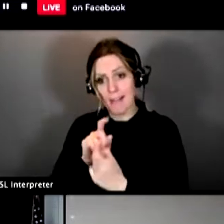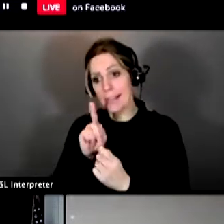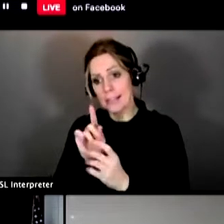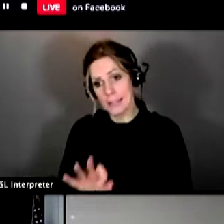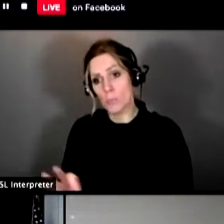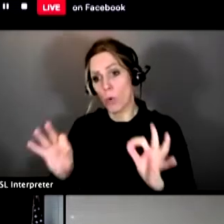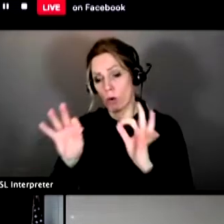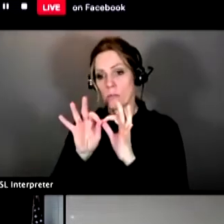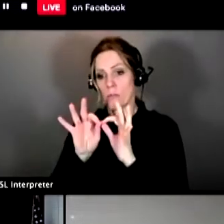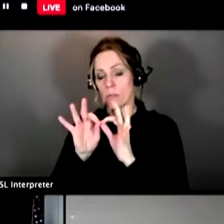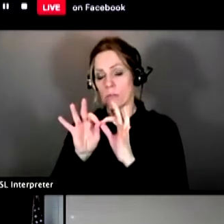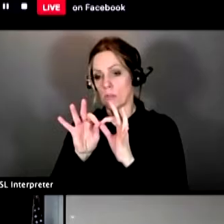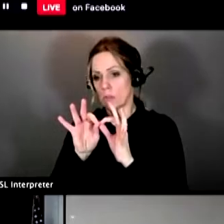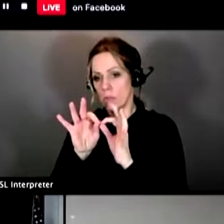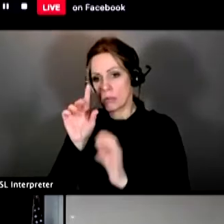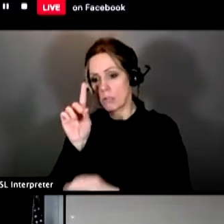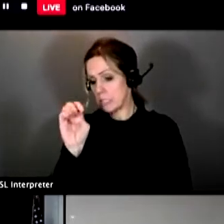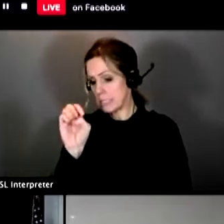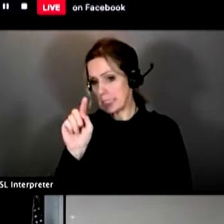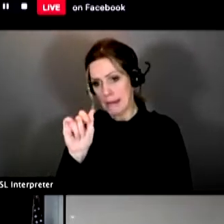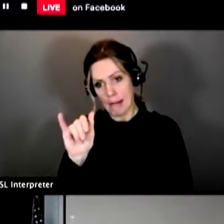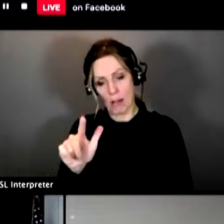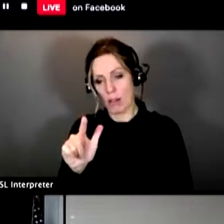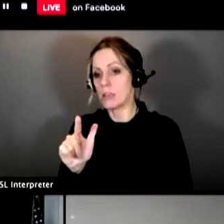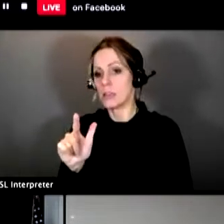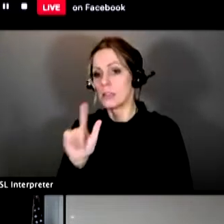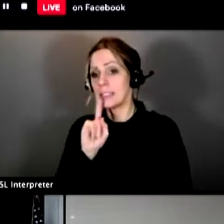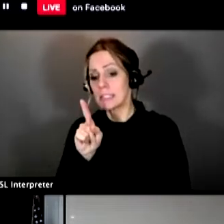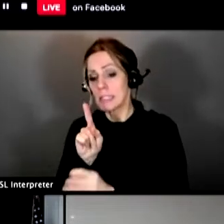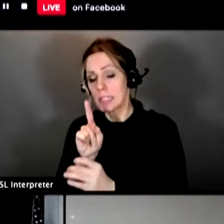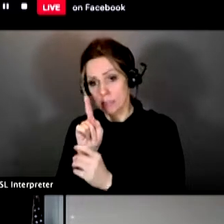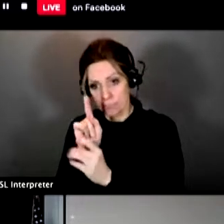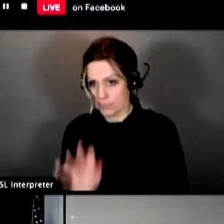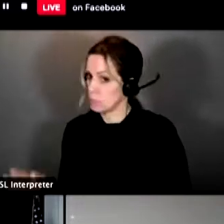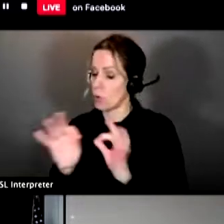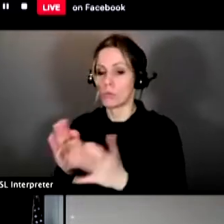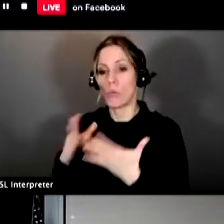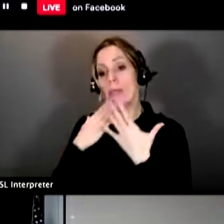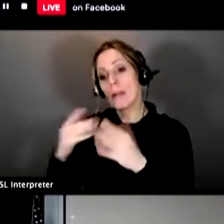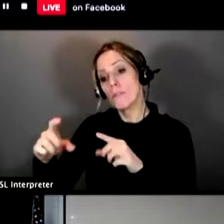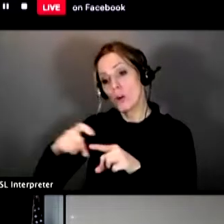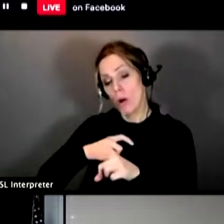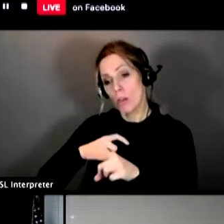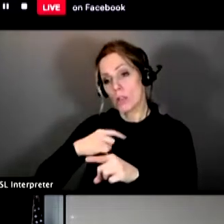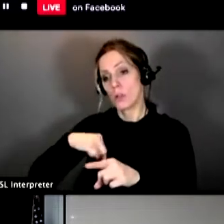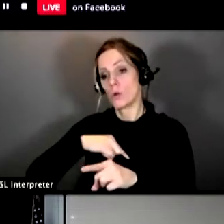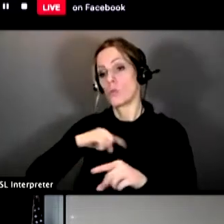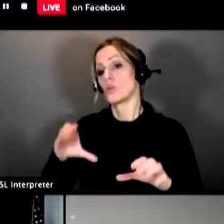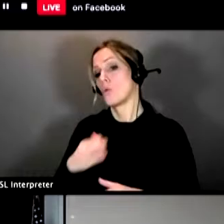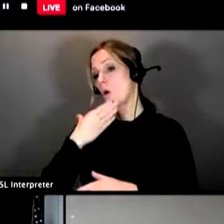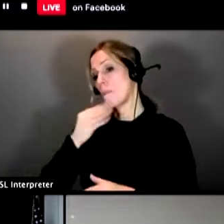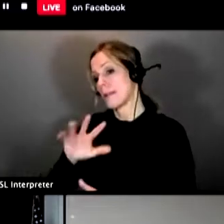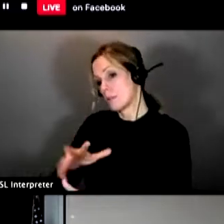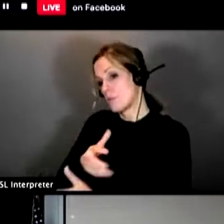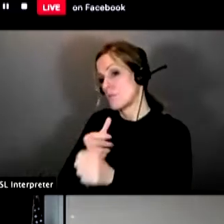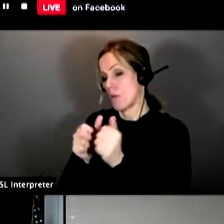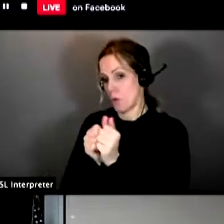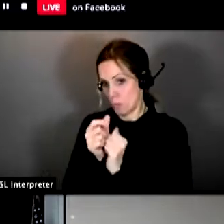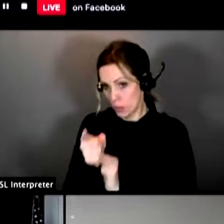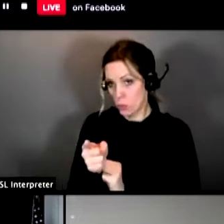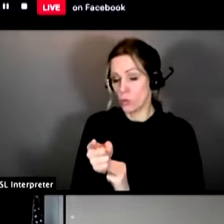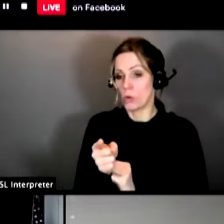specifics are very important. We thank you for that call, and we will do our best to follow up with you. We appreciate you letting us know more